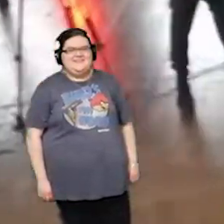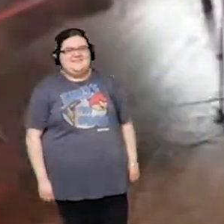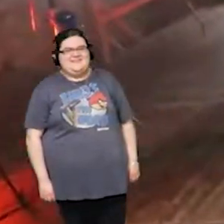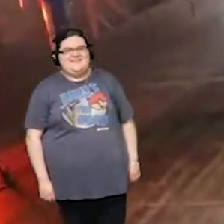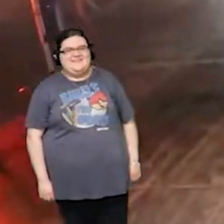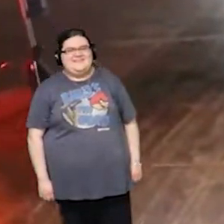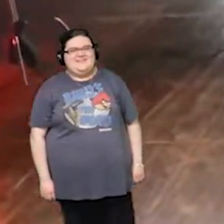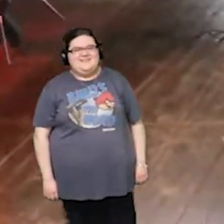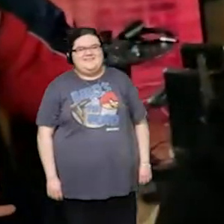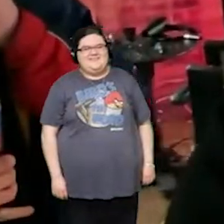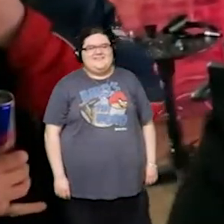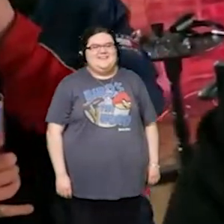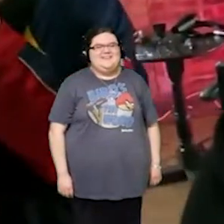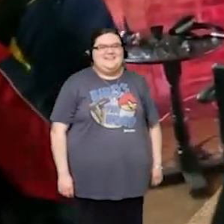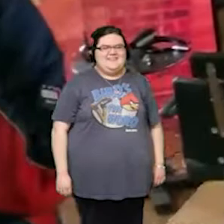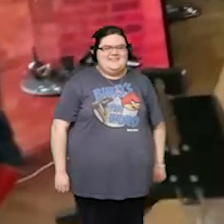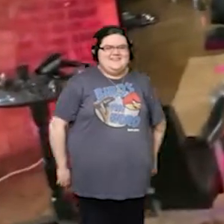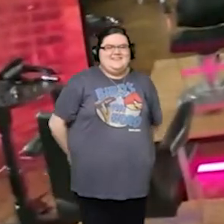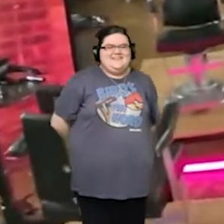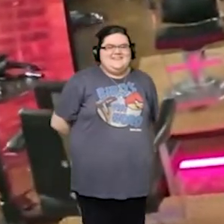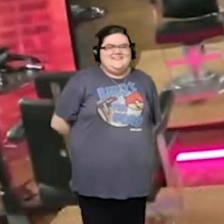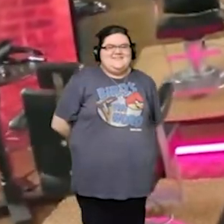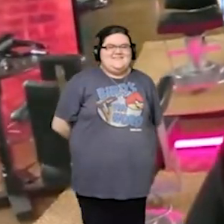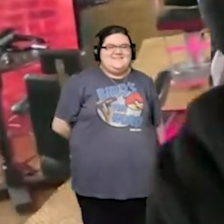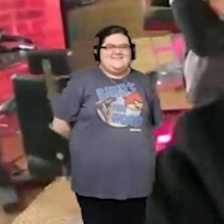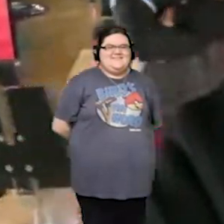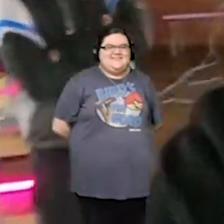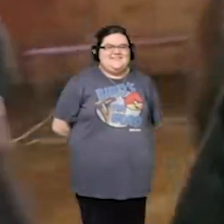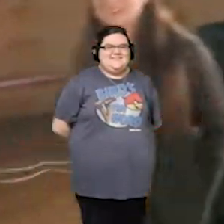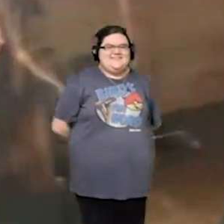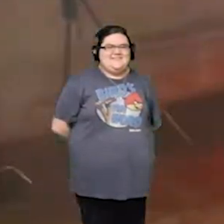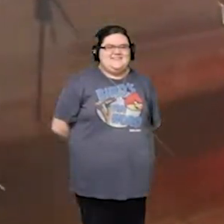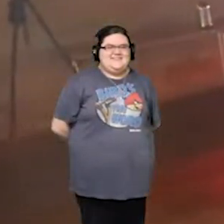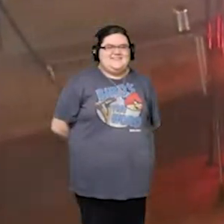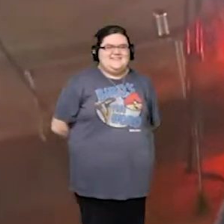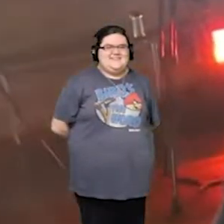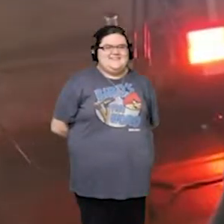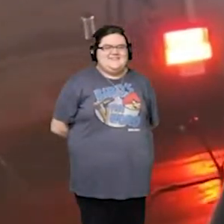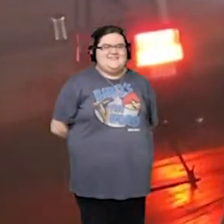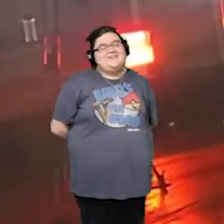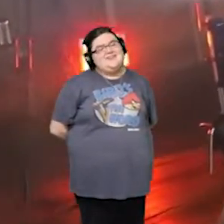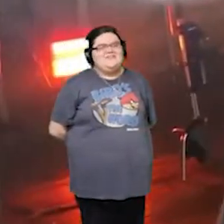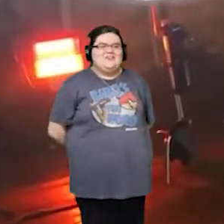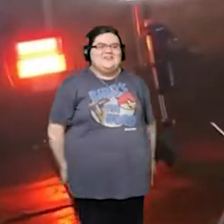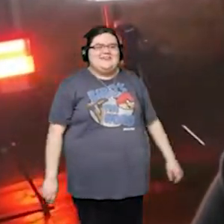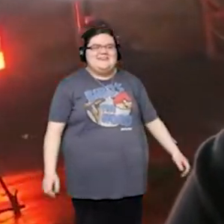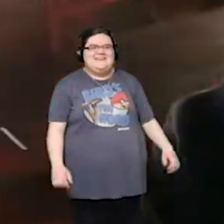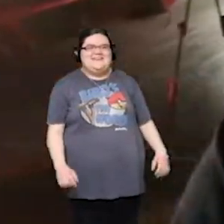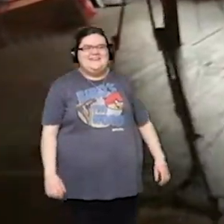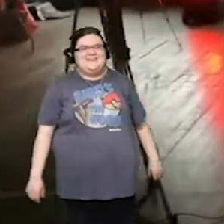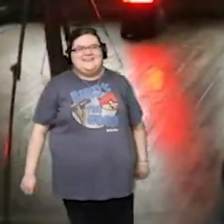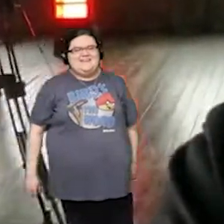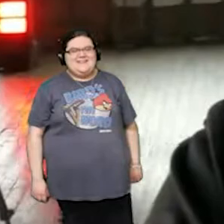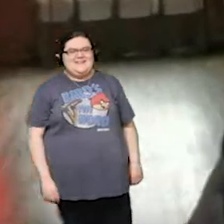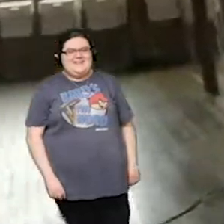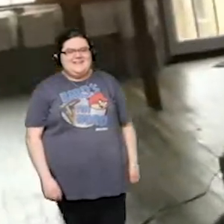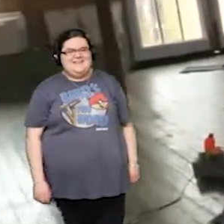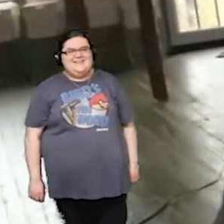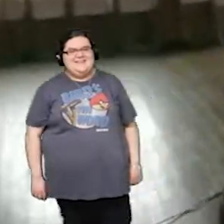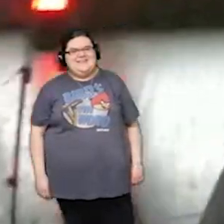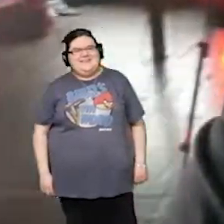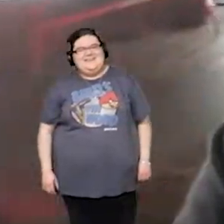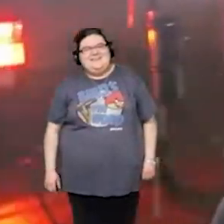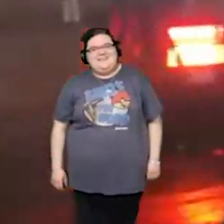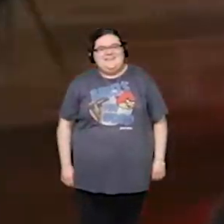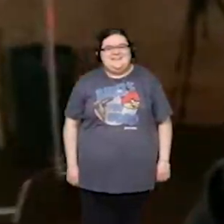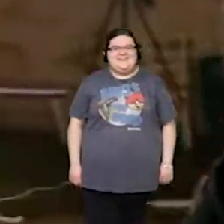do the beard, we'll do the beard. I'm confident that I've got something that can rescue me after. If not, I'll just whack on a hat. You're not wrong. Thank you, Ethan. Oh, I